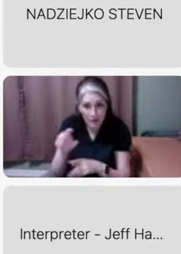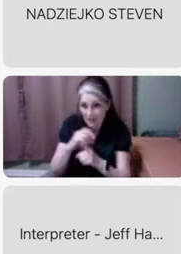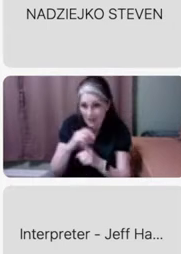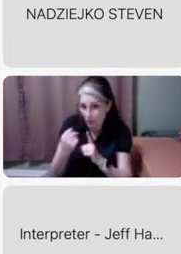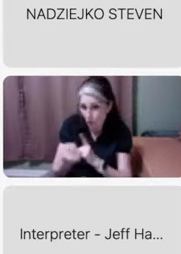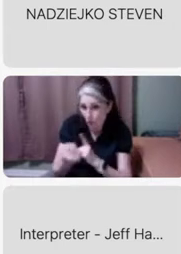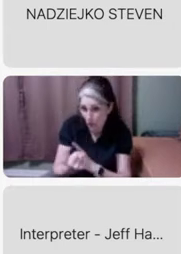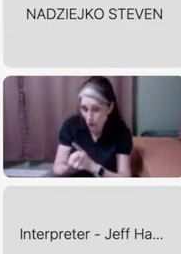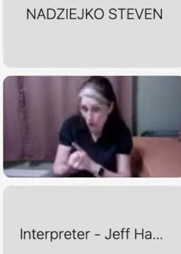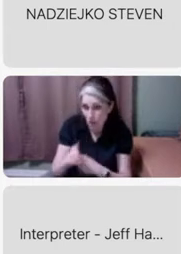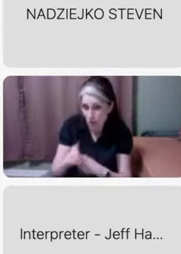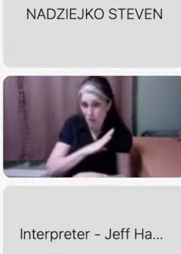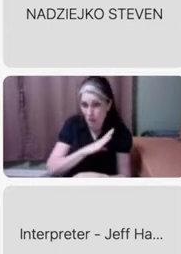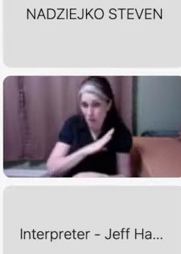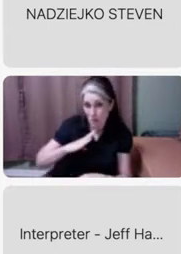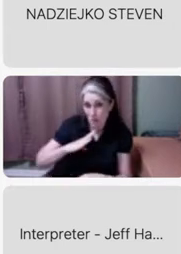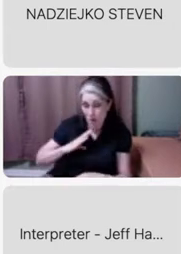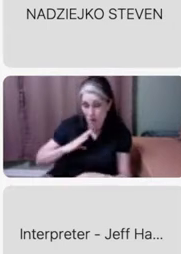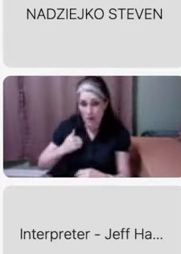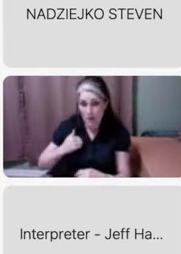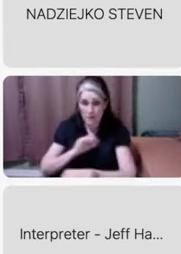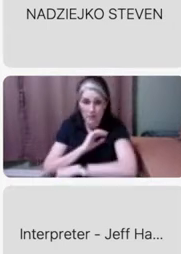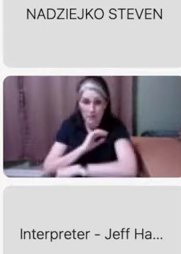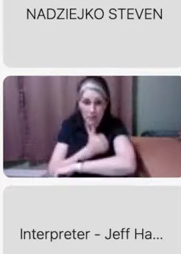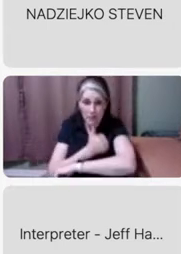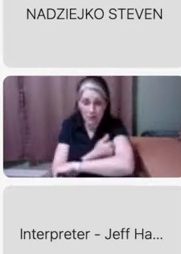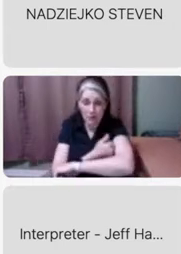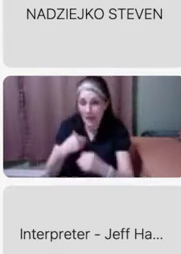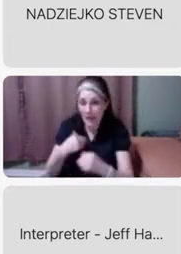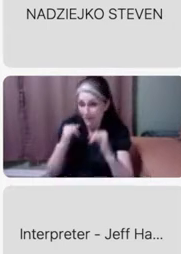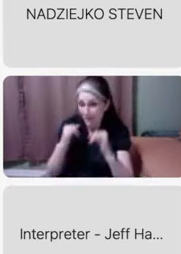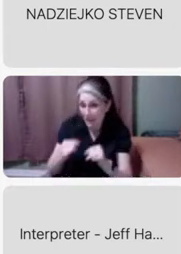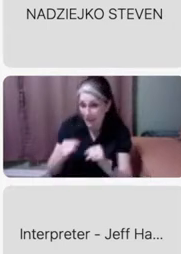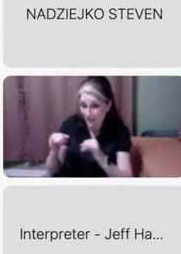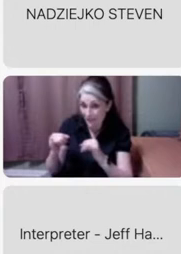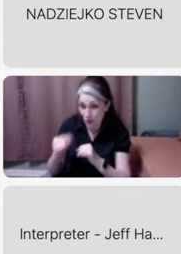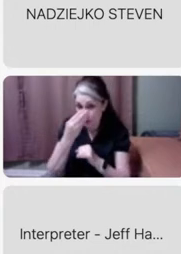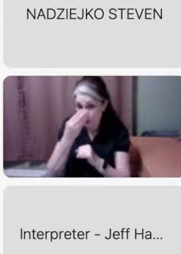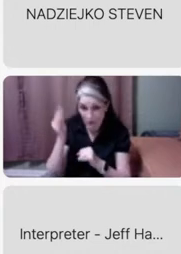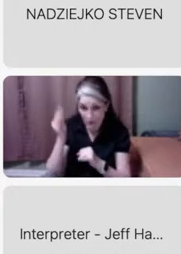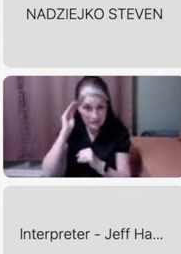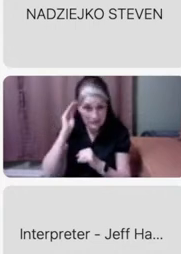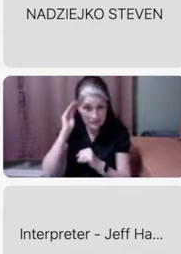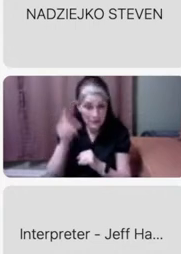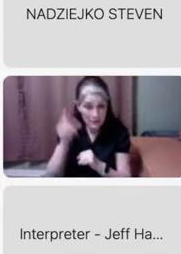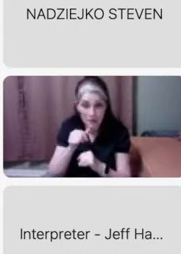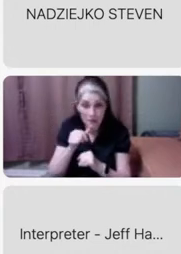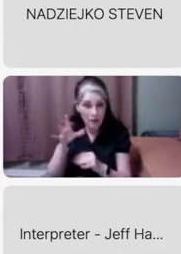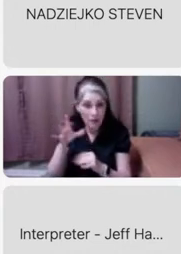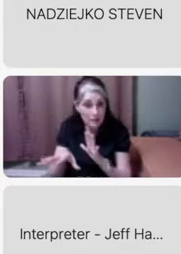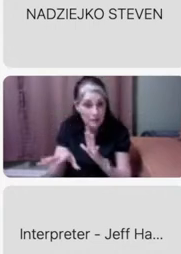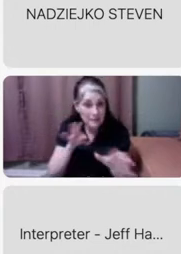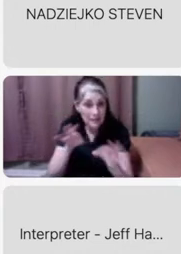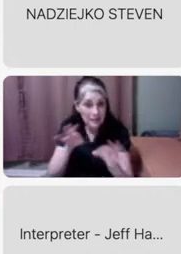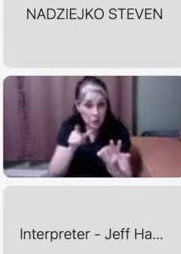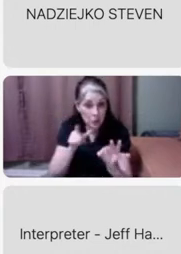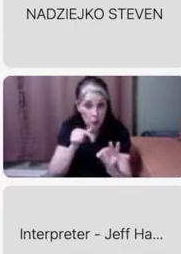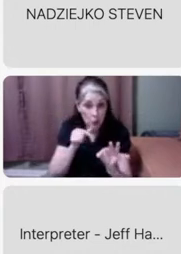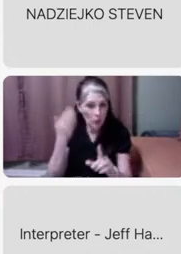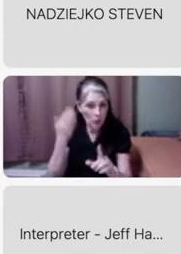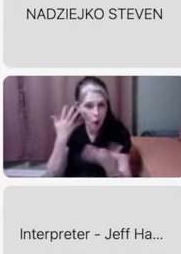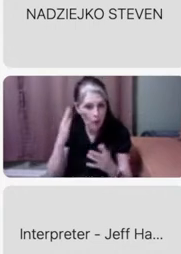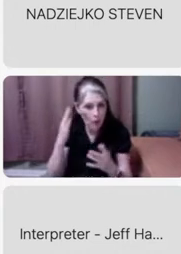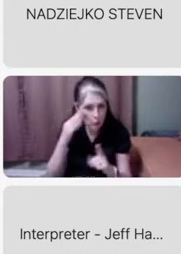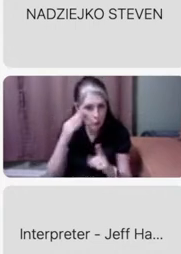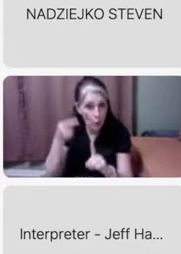authority because we already have the individual in mind so it's not a question of selecting which person to name so to speak um it's we have